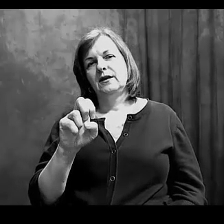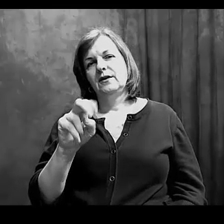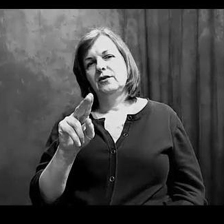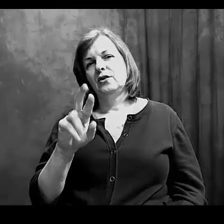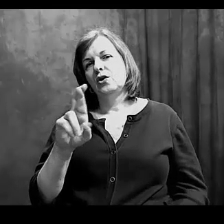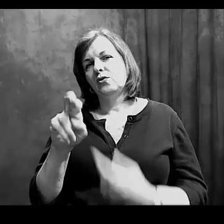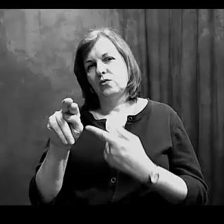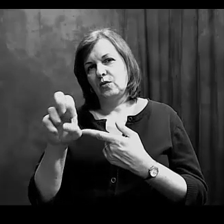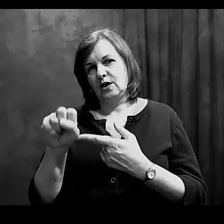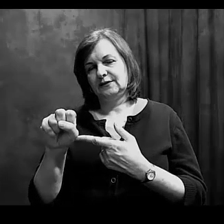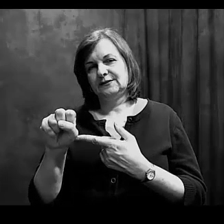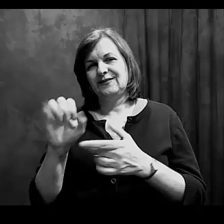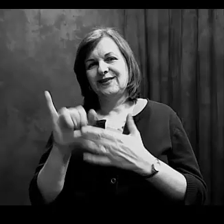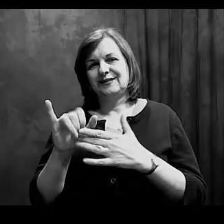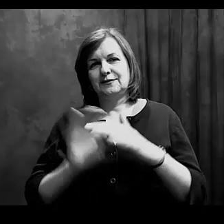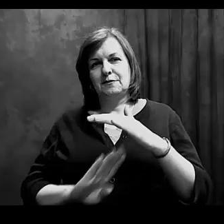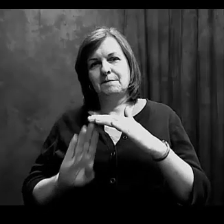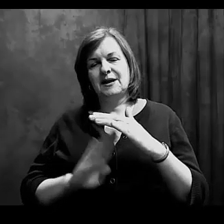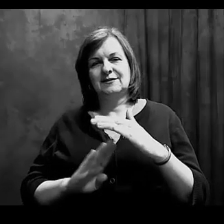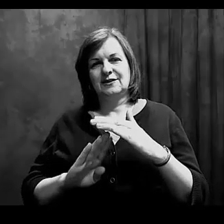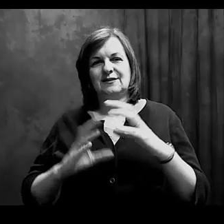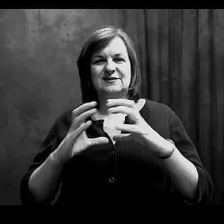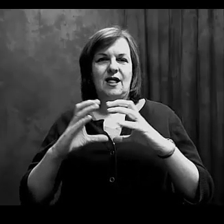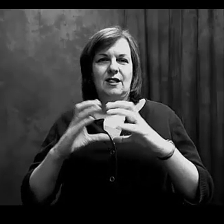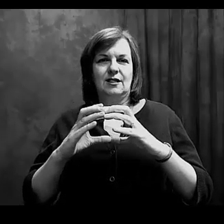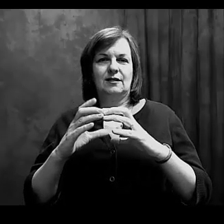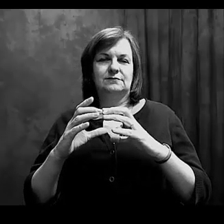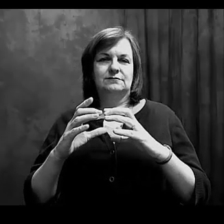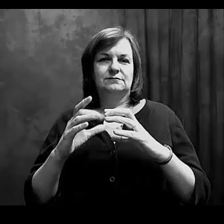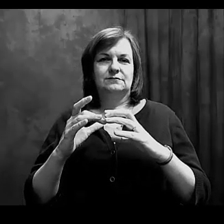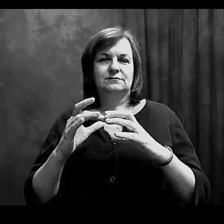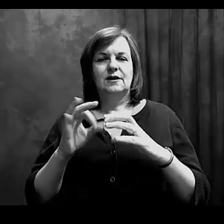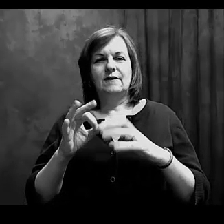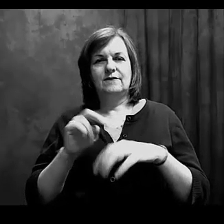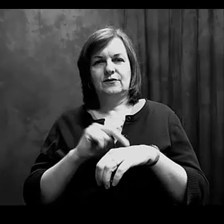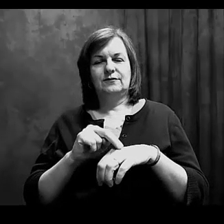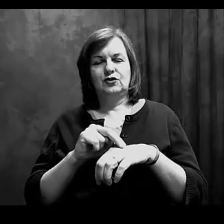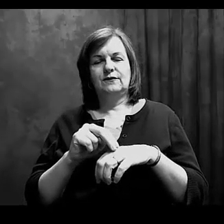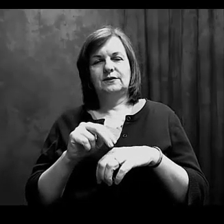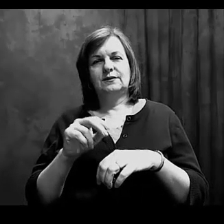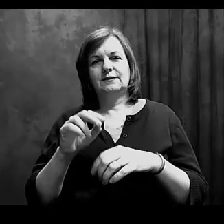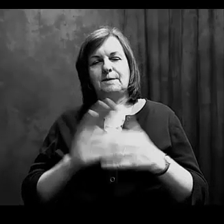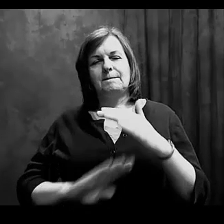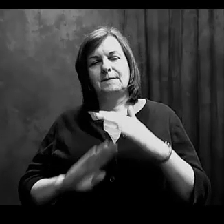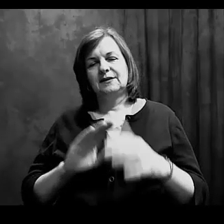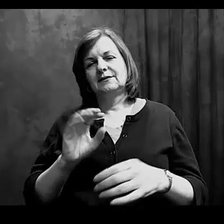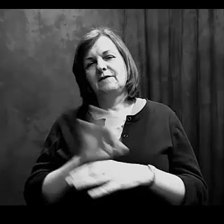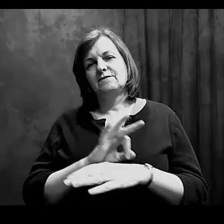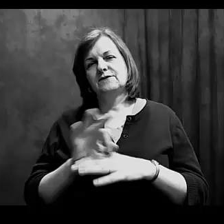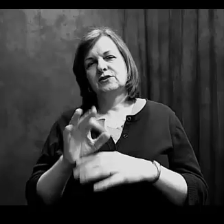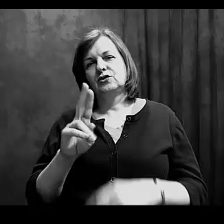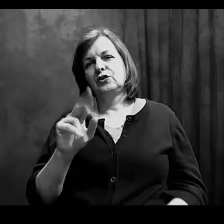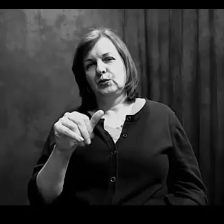The neurons themselves are actually the basic functional unit of a nerve.